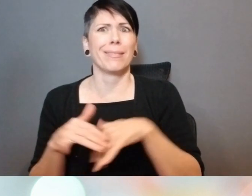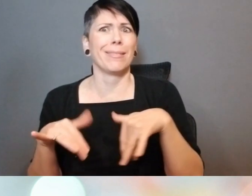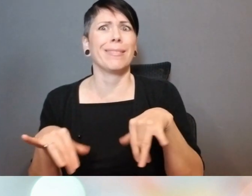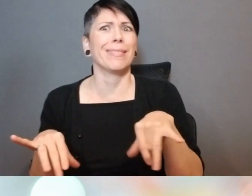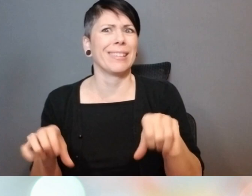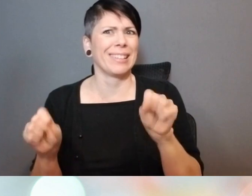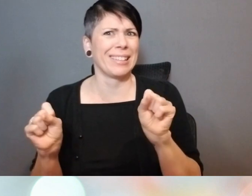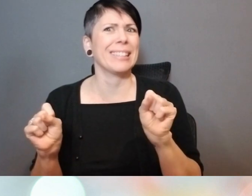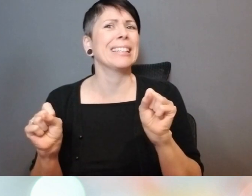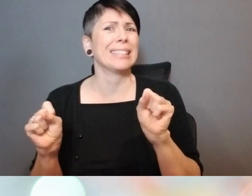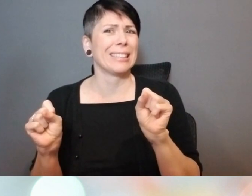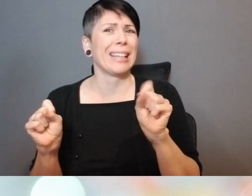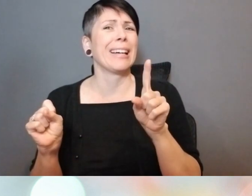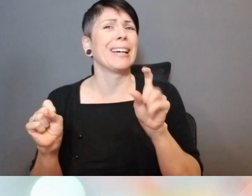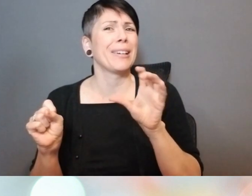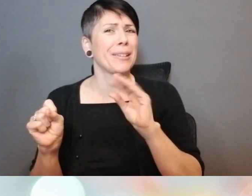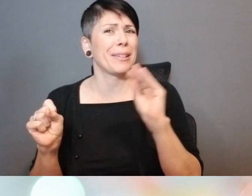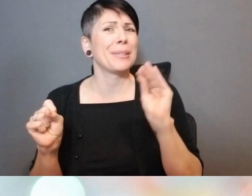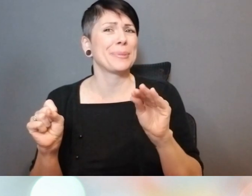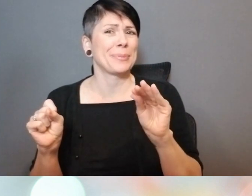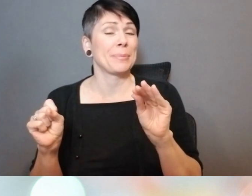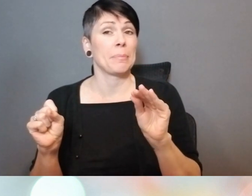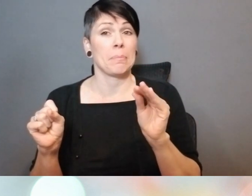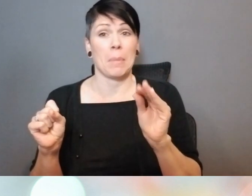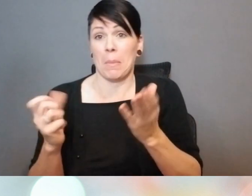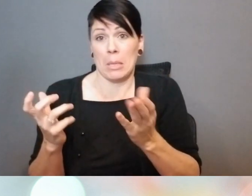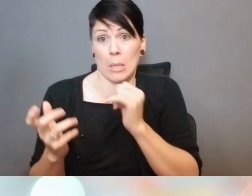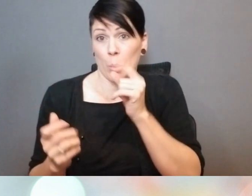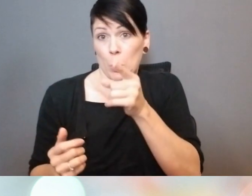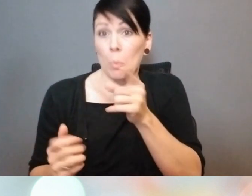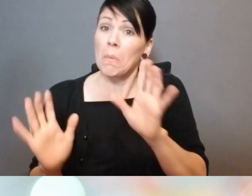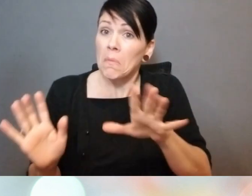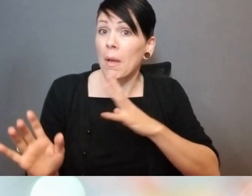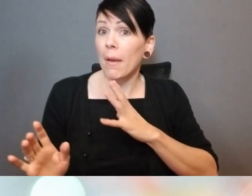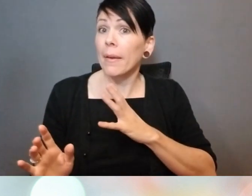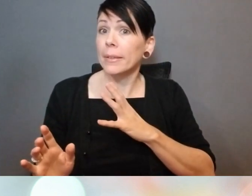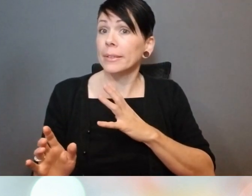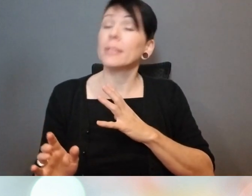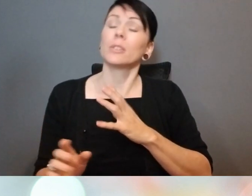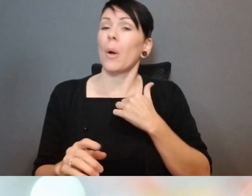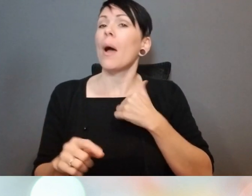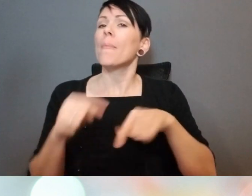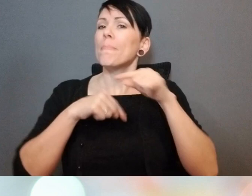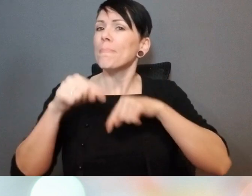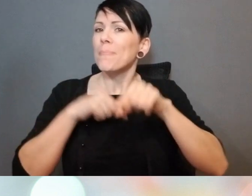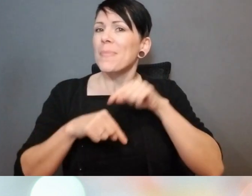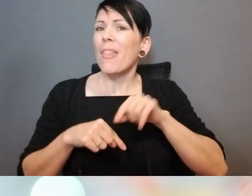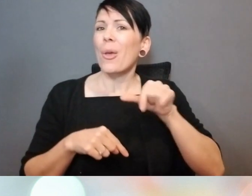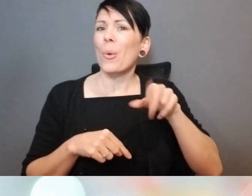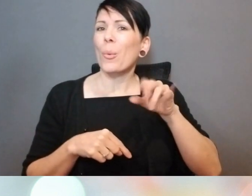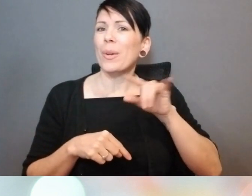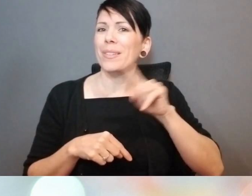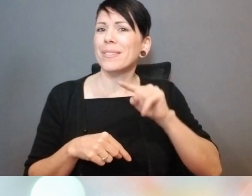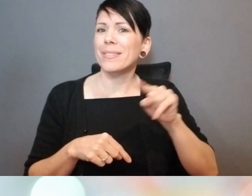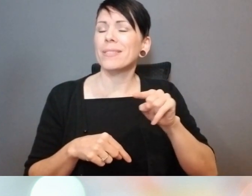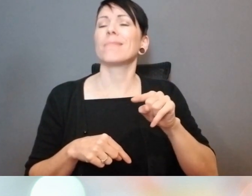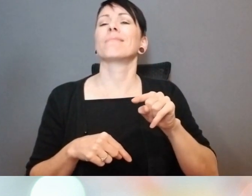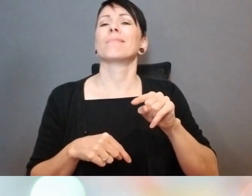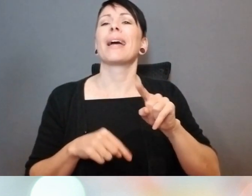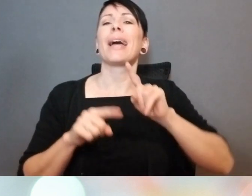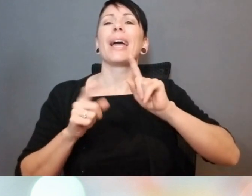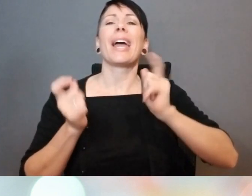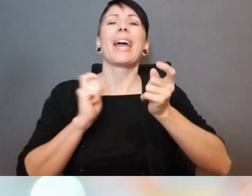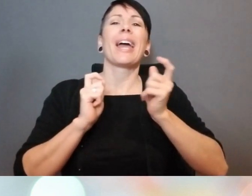Yeah, in part 2 of this series, you're going to see that's 100% me, but maybe it's not you. So I intentionally changed